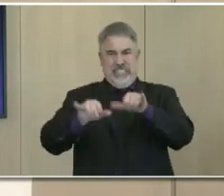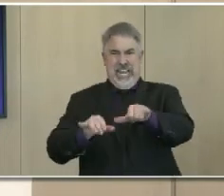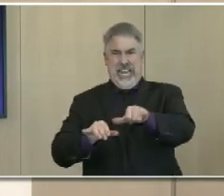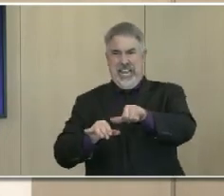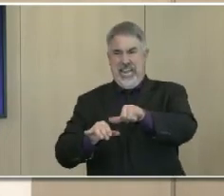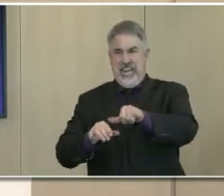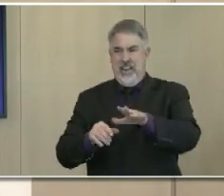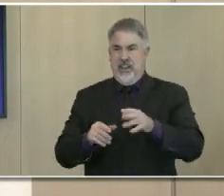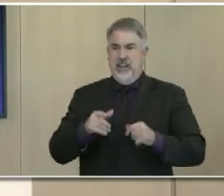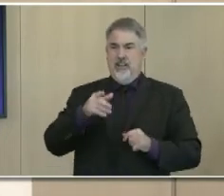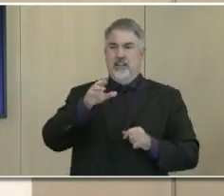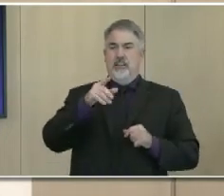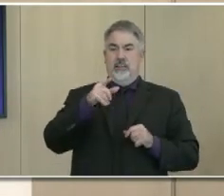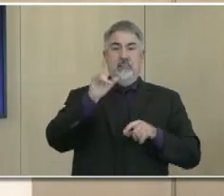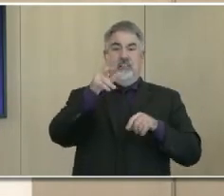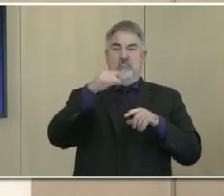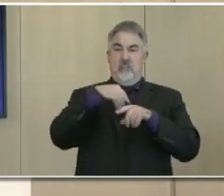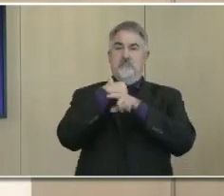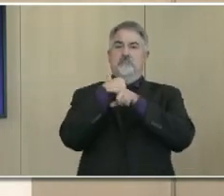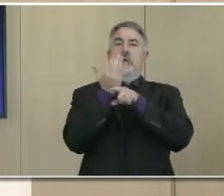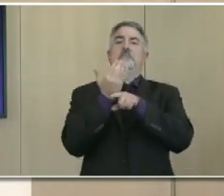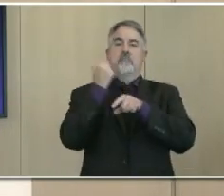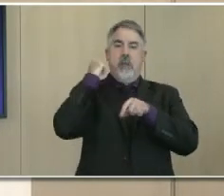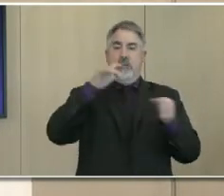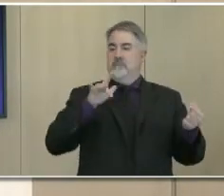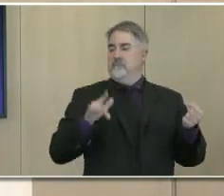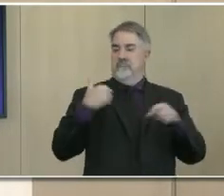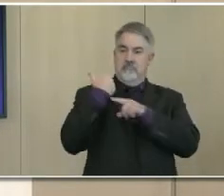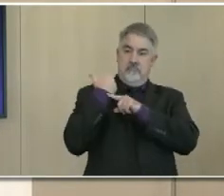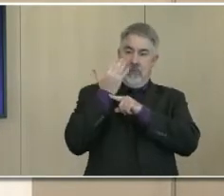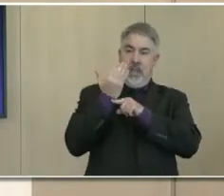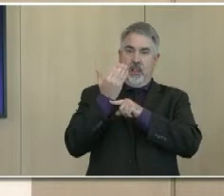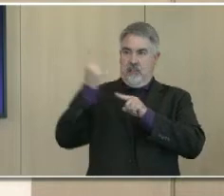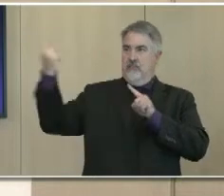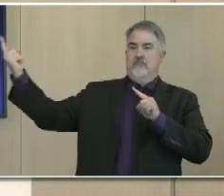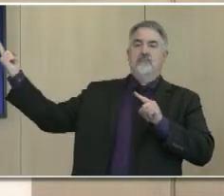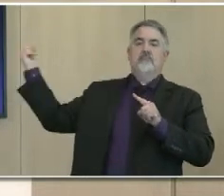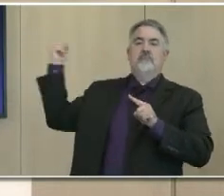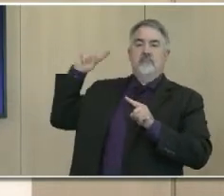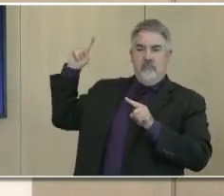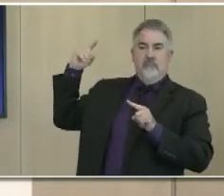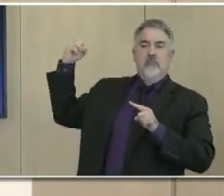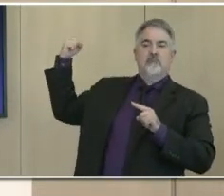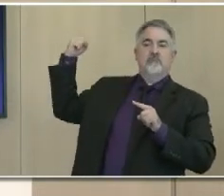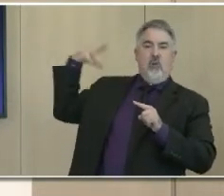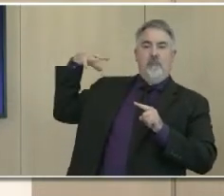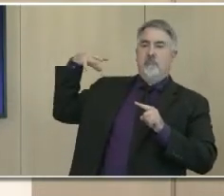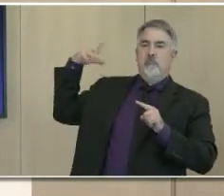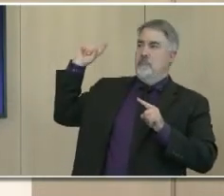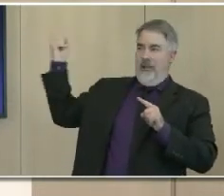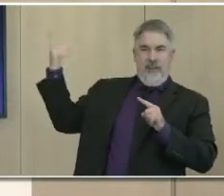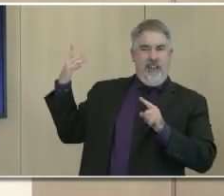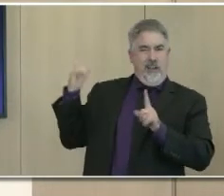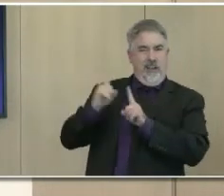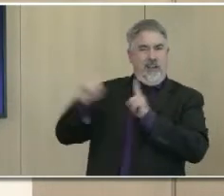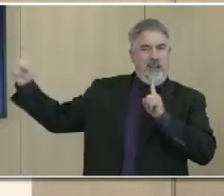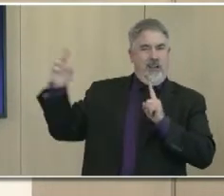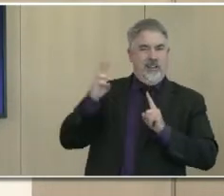are practicing more than the 6-foot social distancing. We're not allowing people to come into the restaurant at this